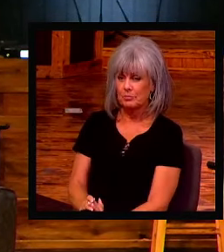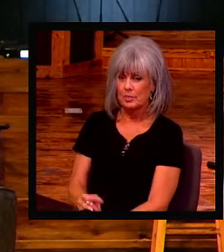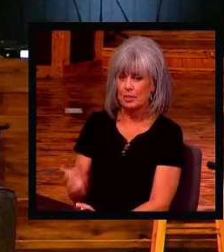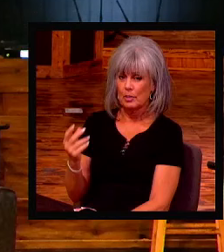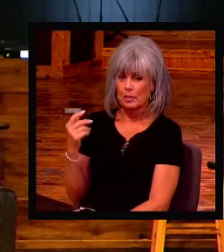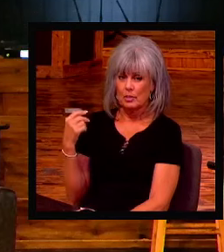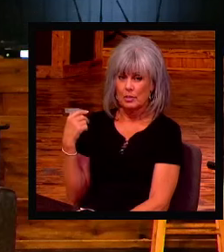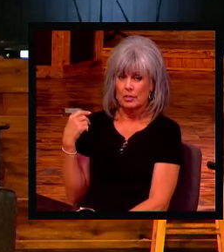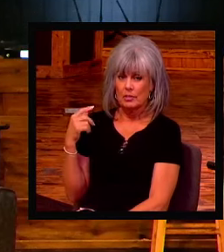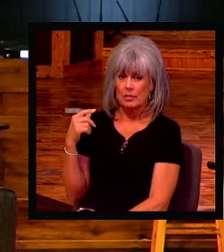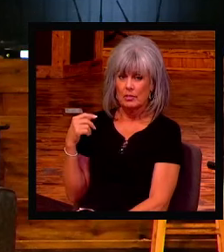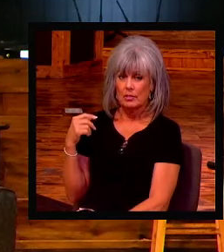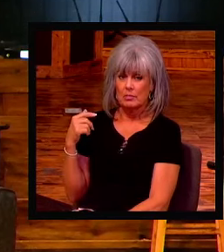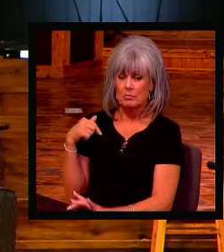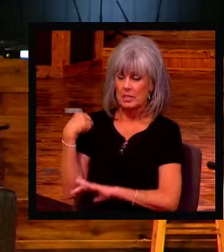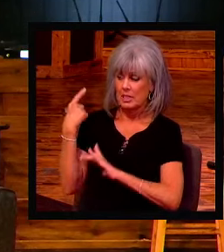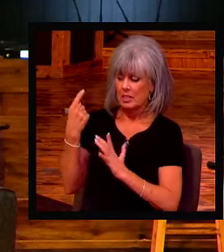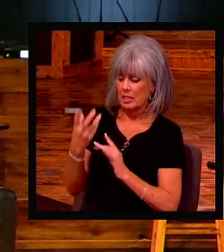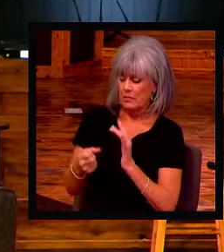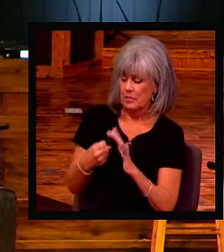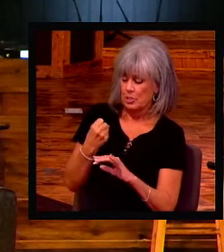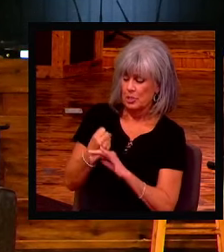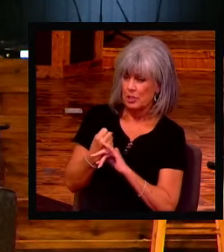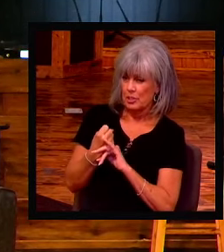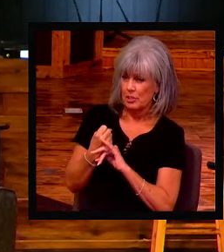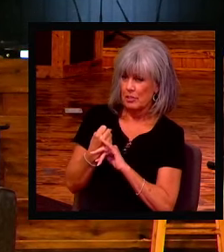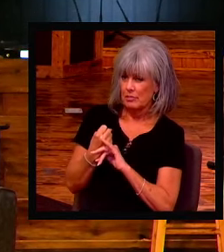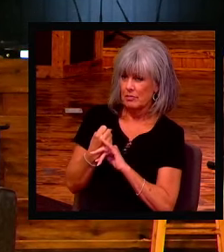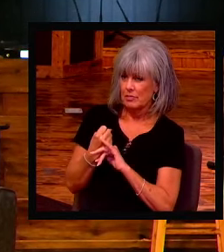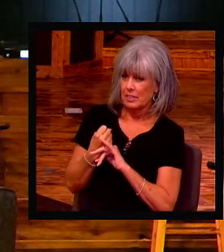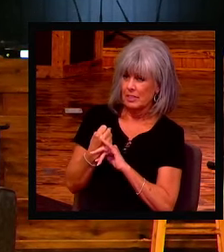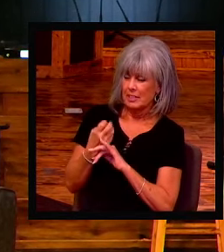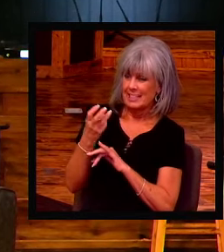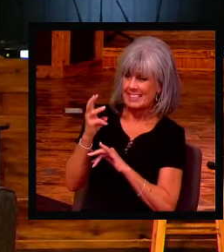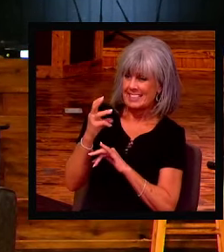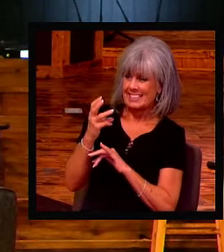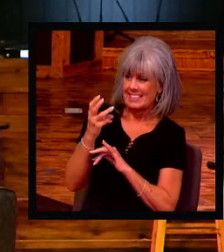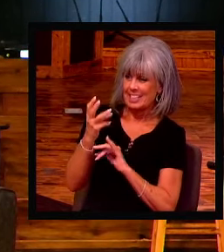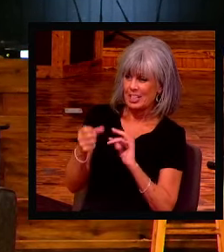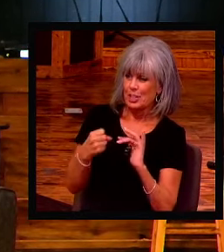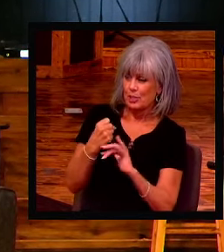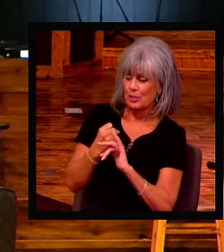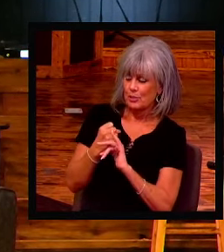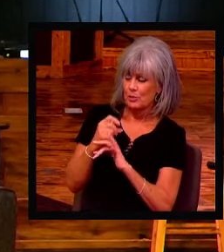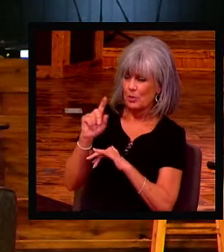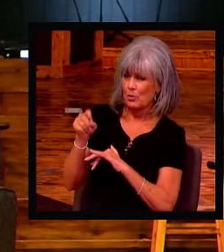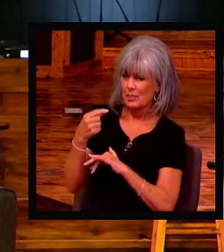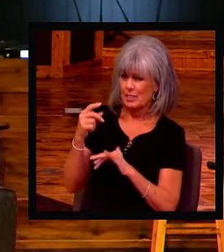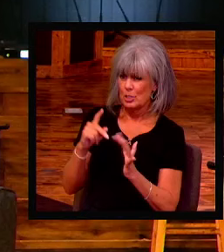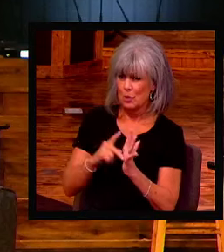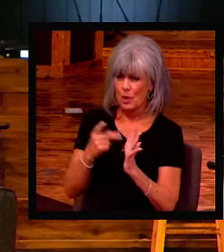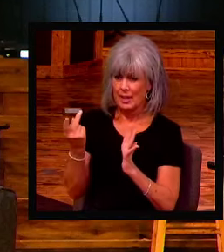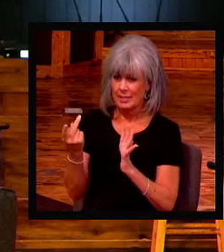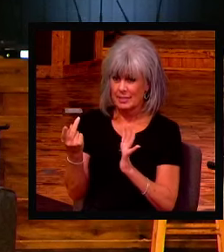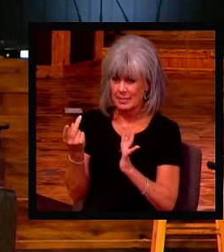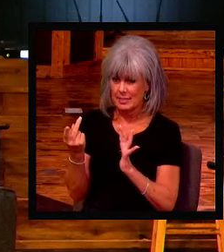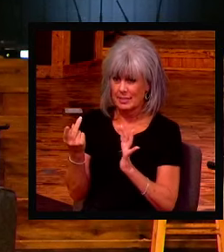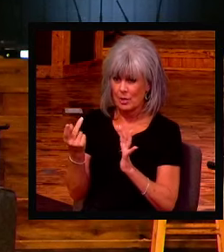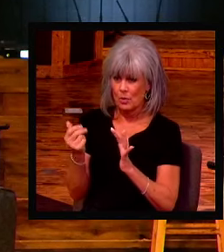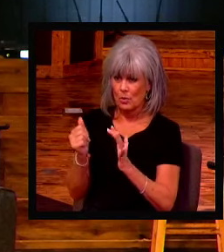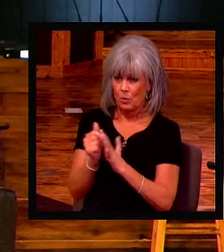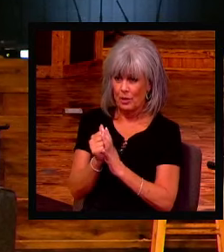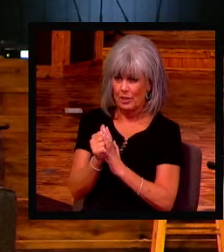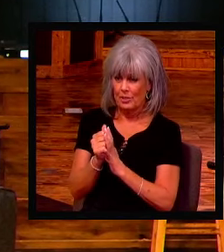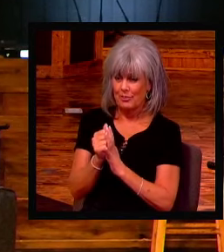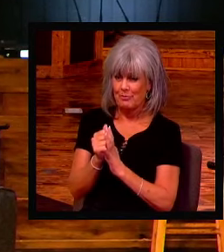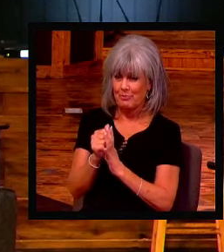Four times this year, in the last almost 16 years, we've only done it twice ever with close supervision because we